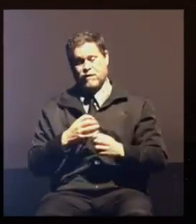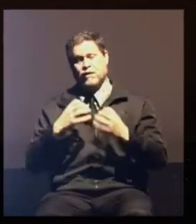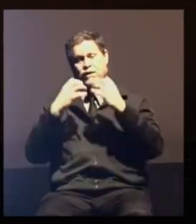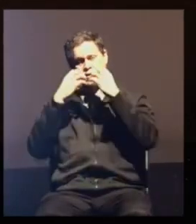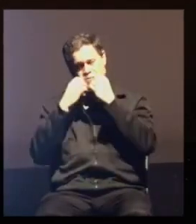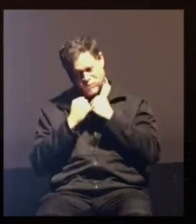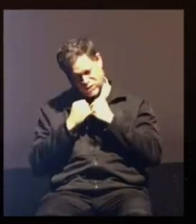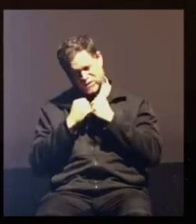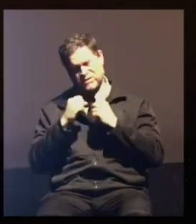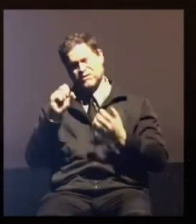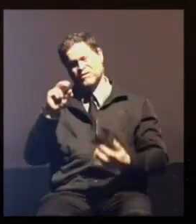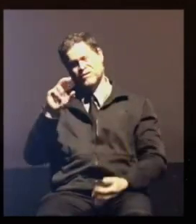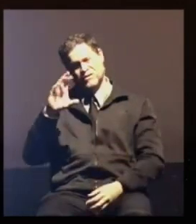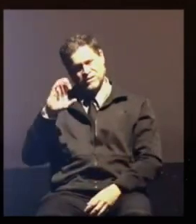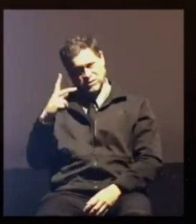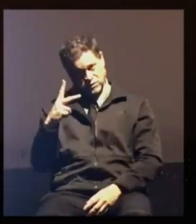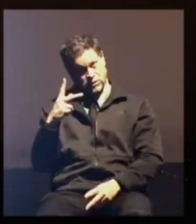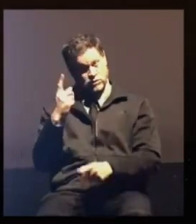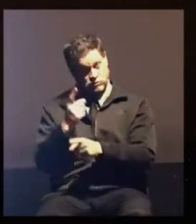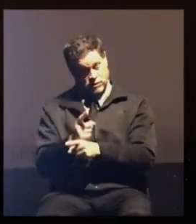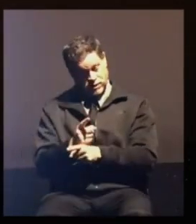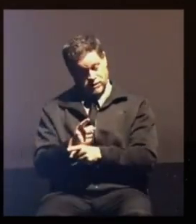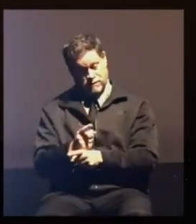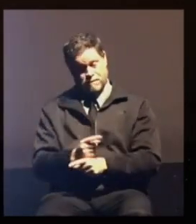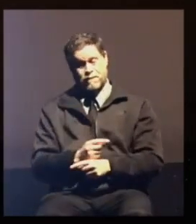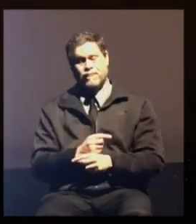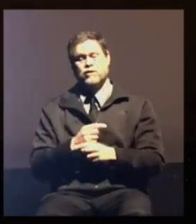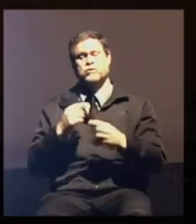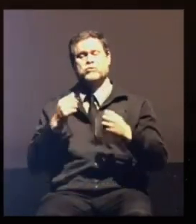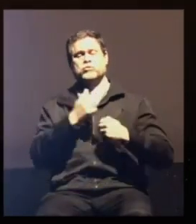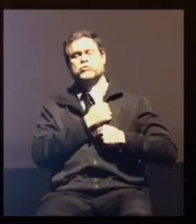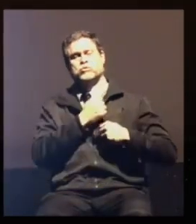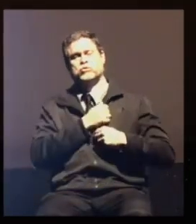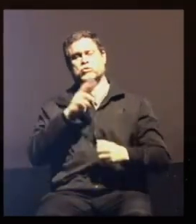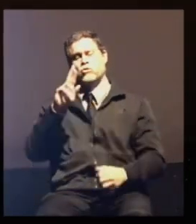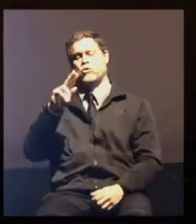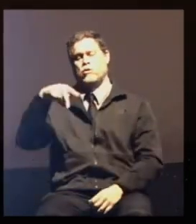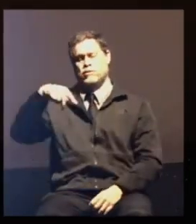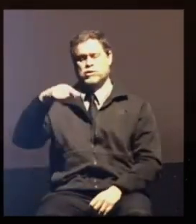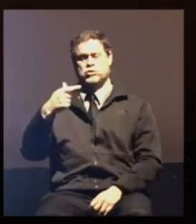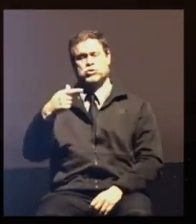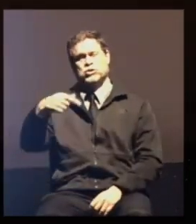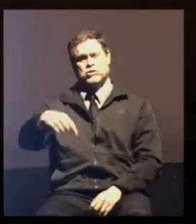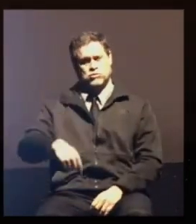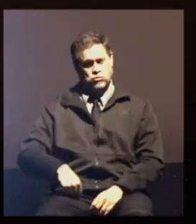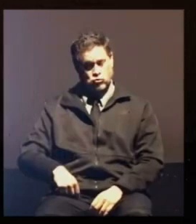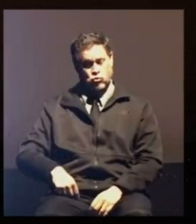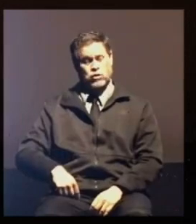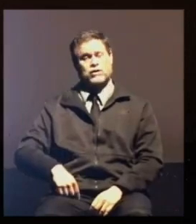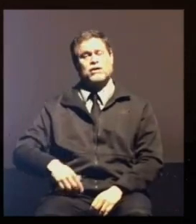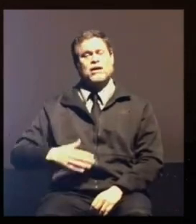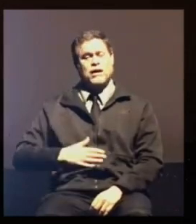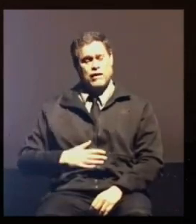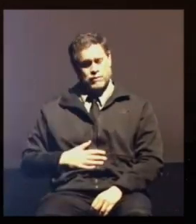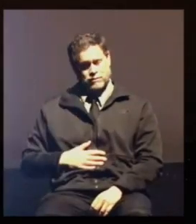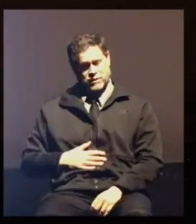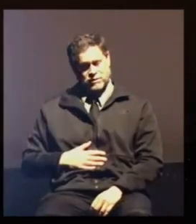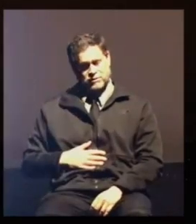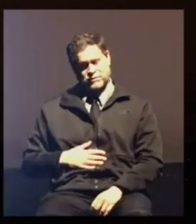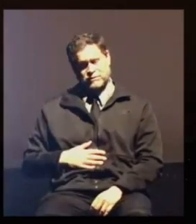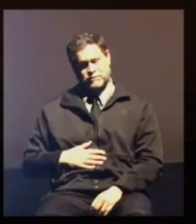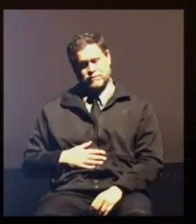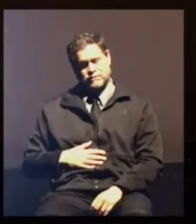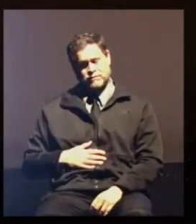Embrace the suck, right? A soldier took an RPG to the groin and abdomen,